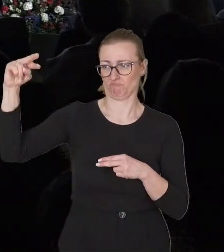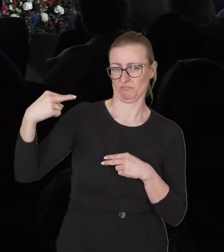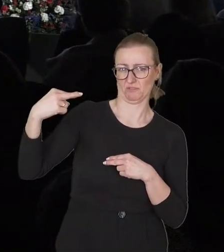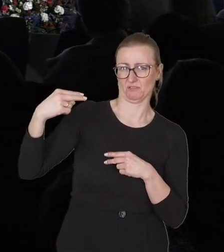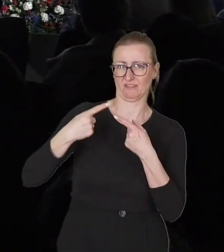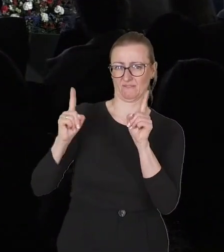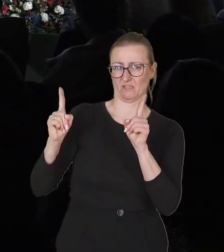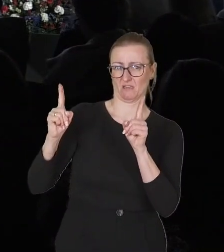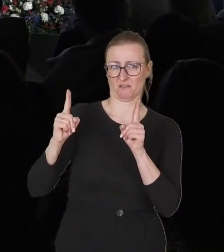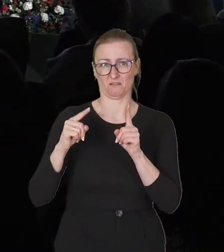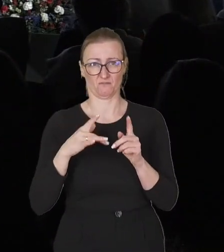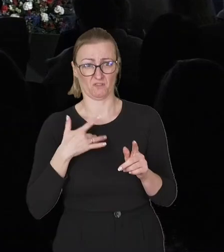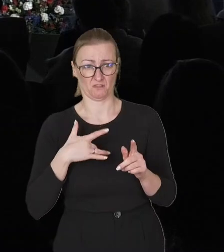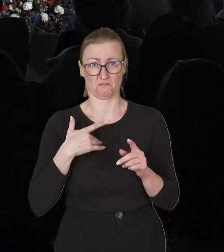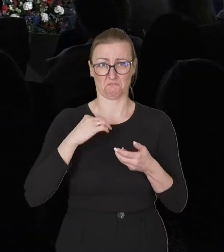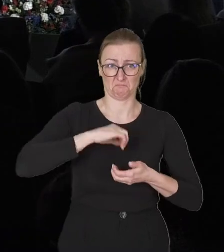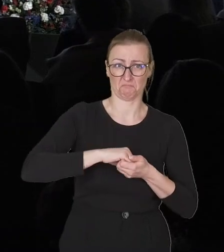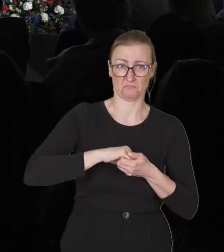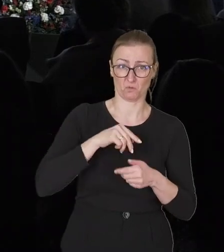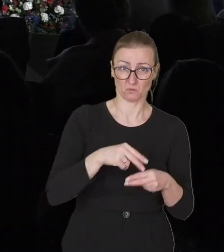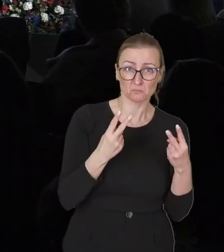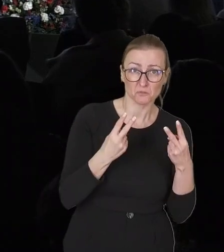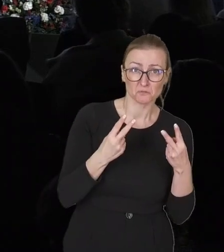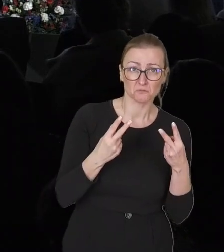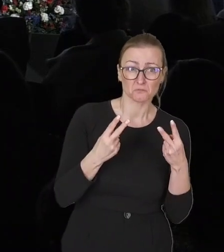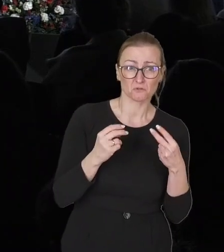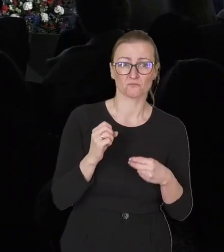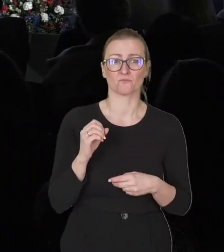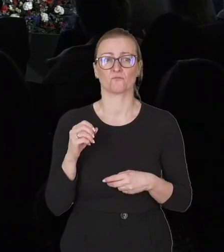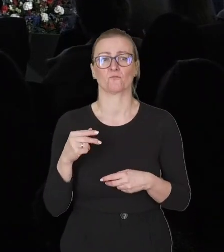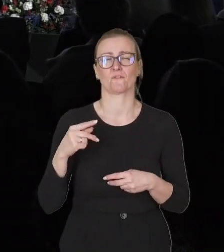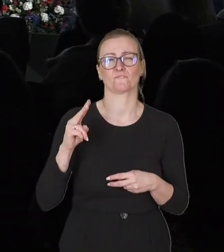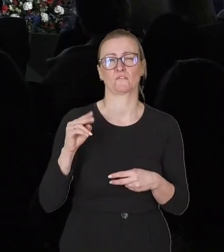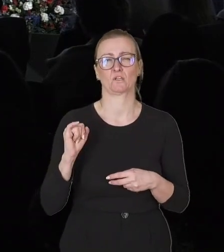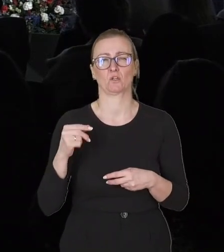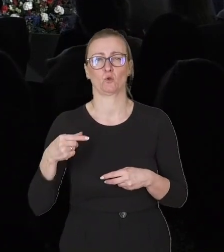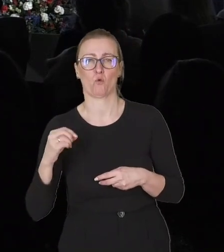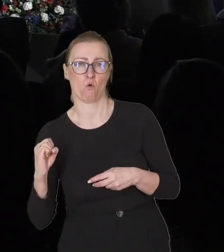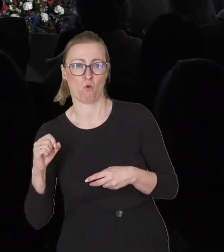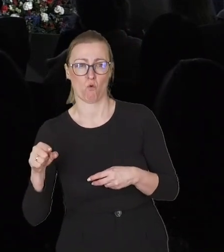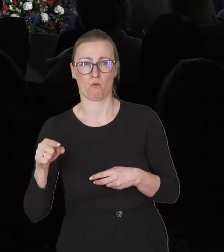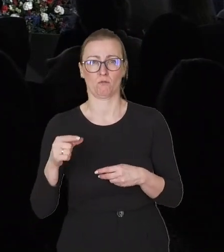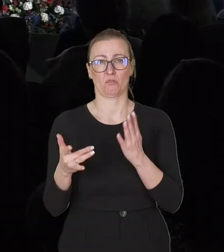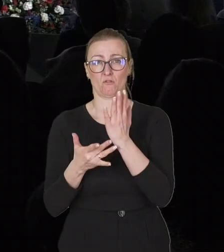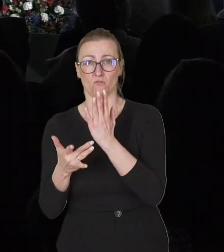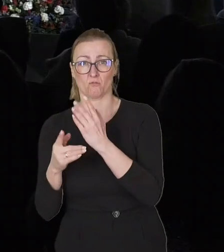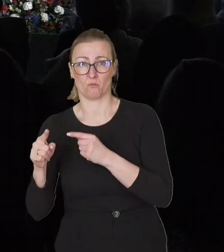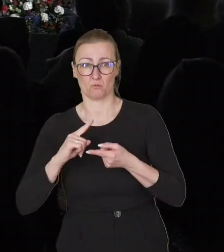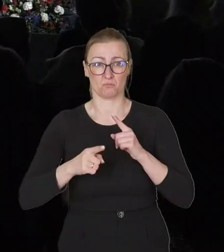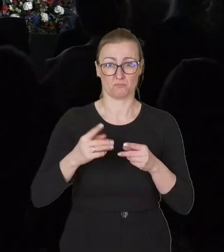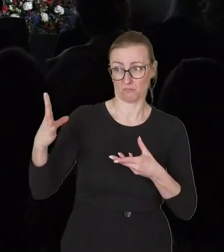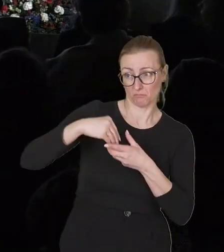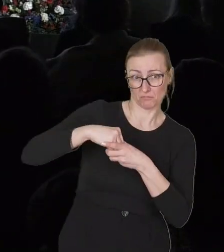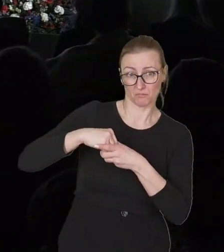other deep tech company from Poland to use the cohesion policy or to use the centrally managed instruments? What's your perspective?